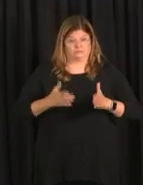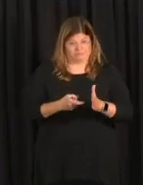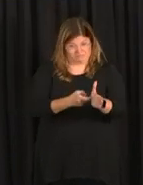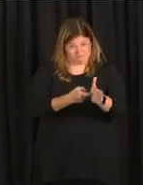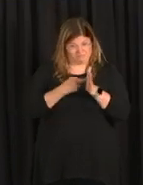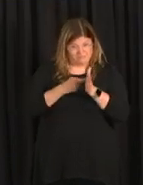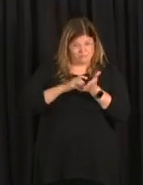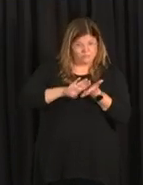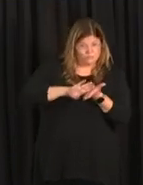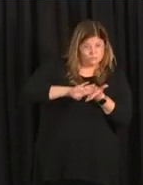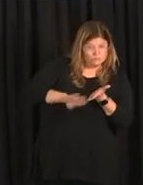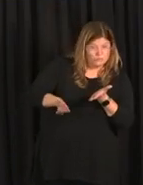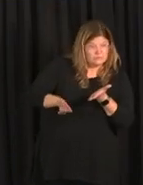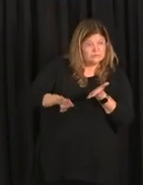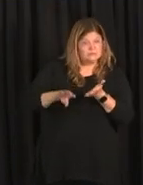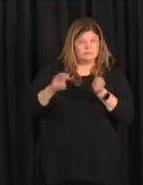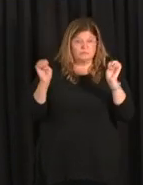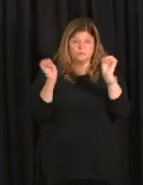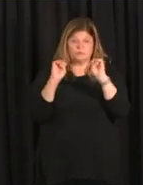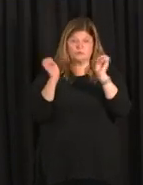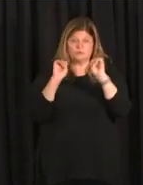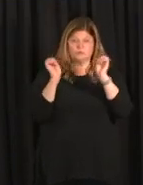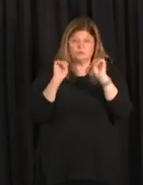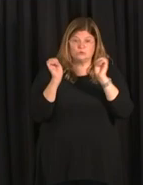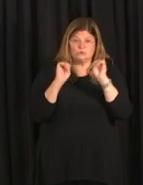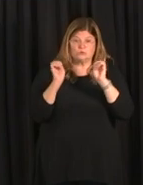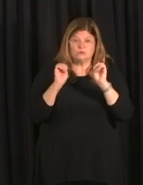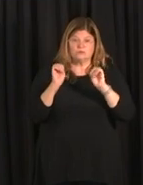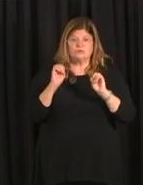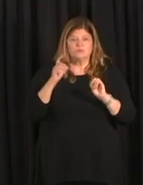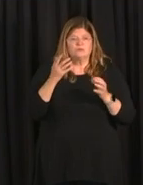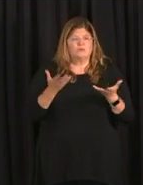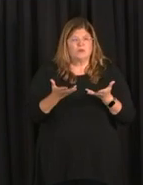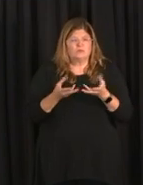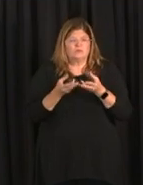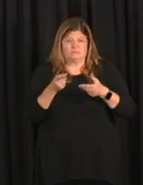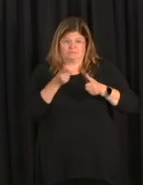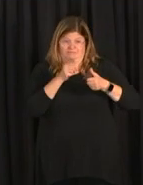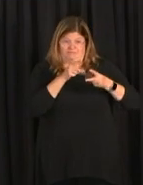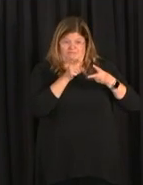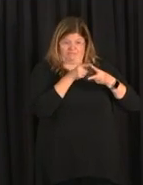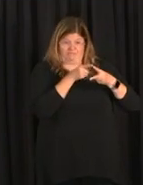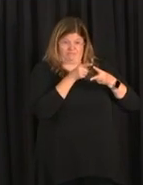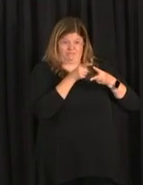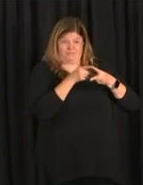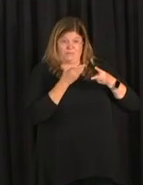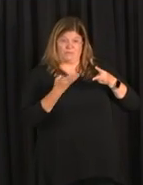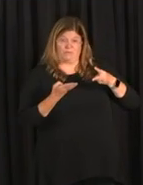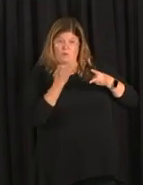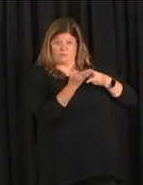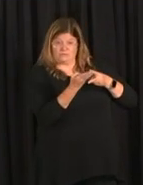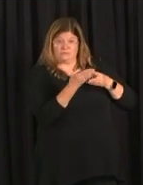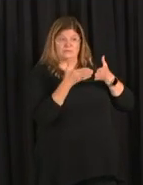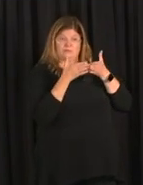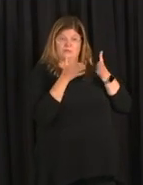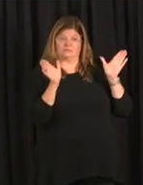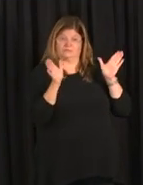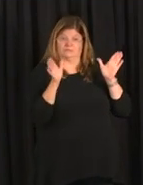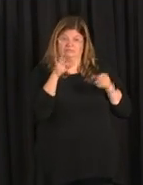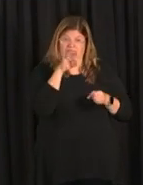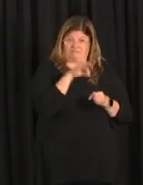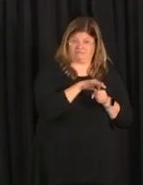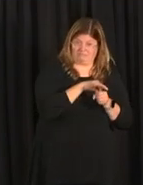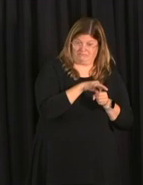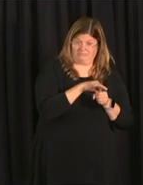Emergency Declaration Resolution of 2020. The first bill, the General Election Preparation